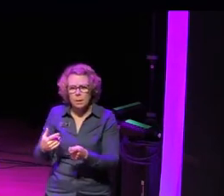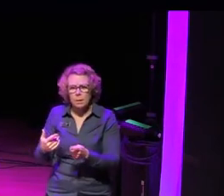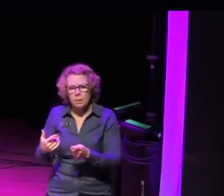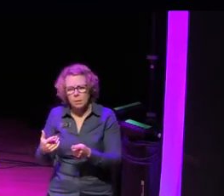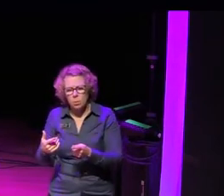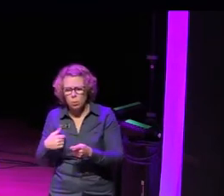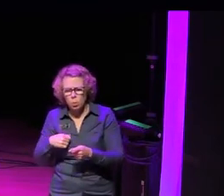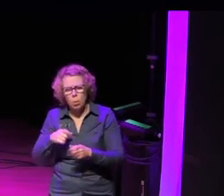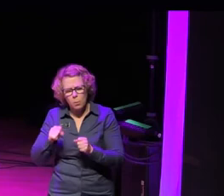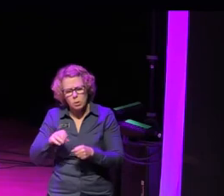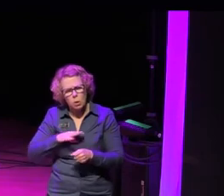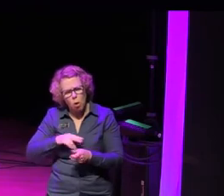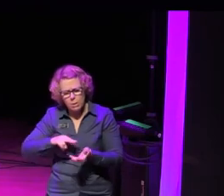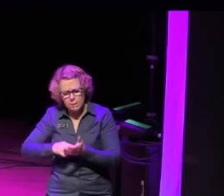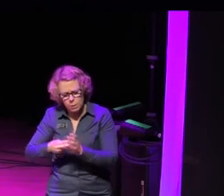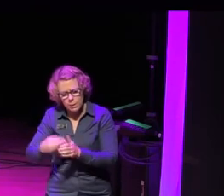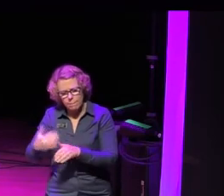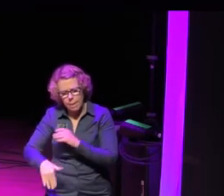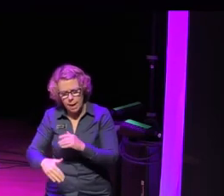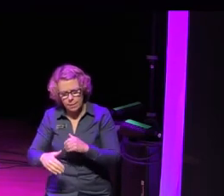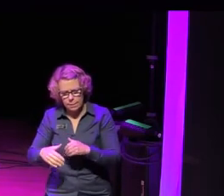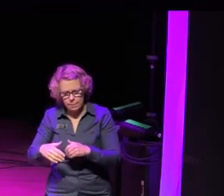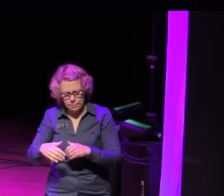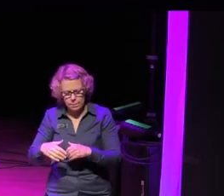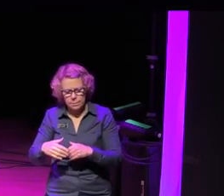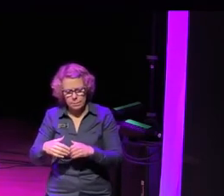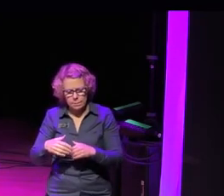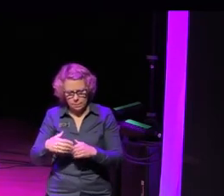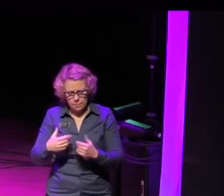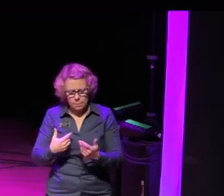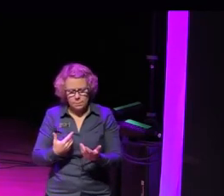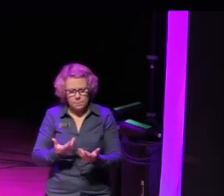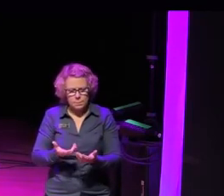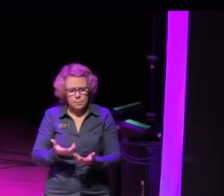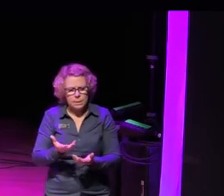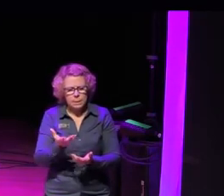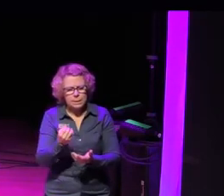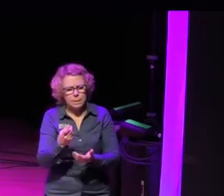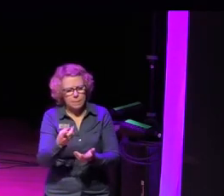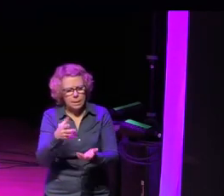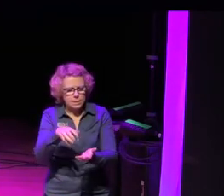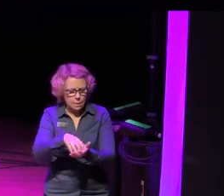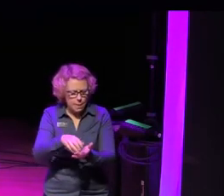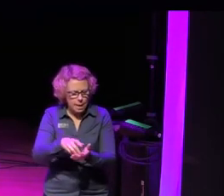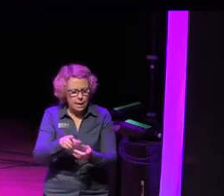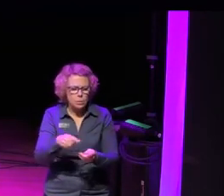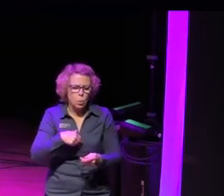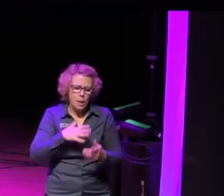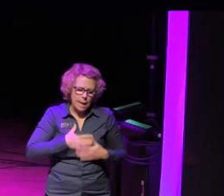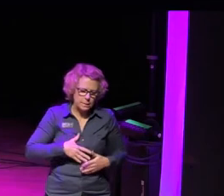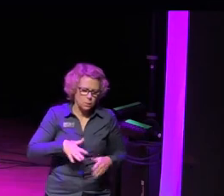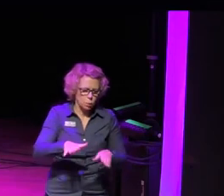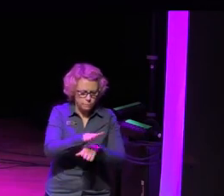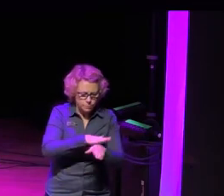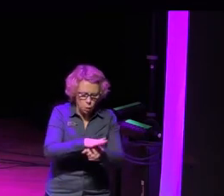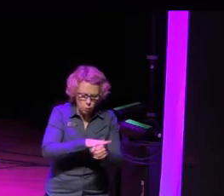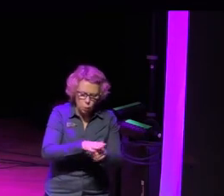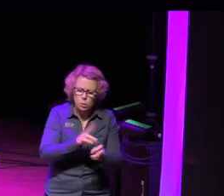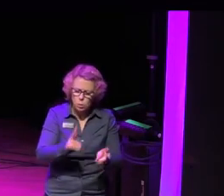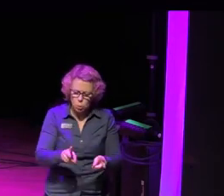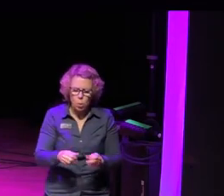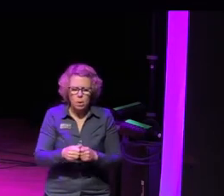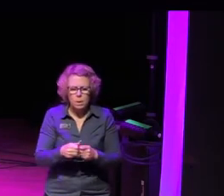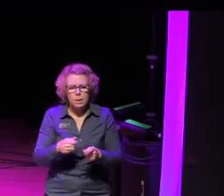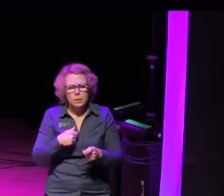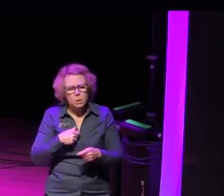your strategies accordingly, civil society and so forth, the health sector and so forth. So and I think it's again